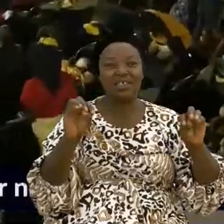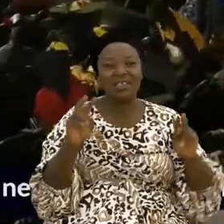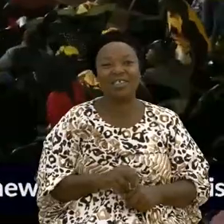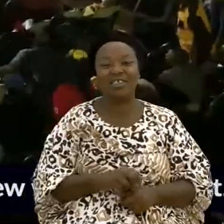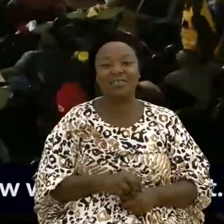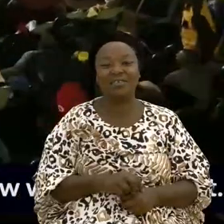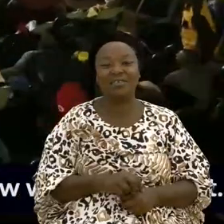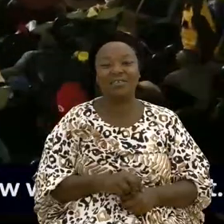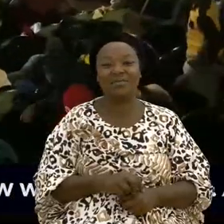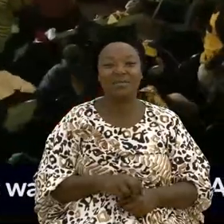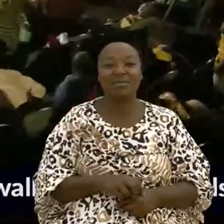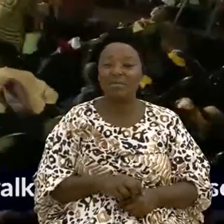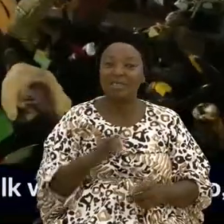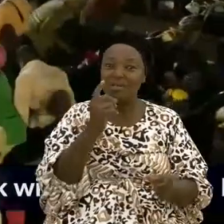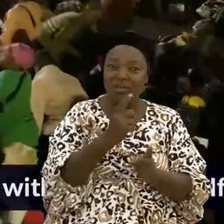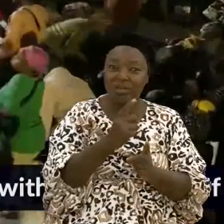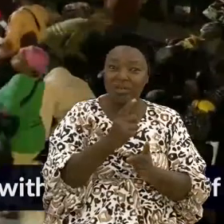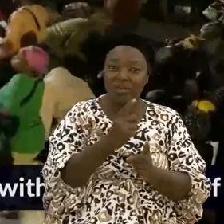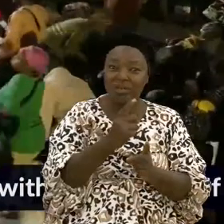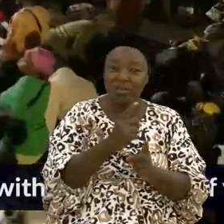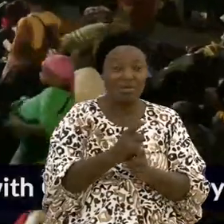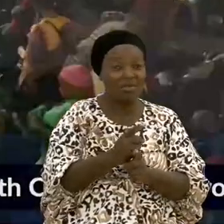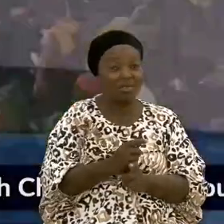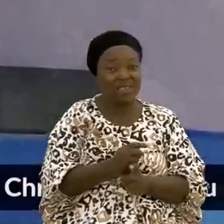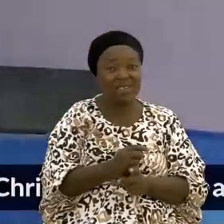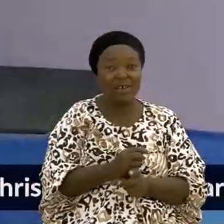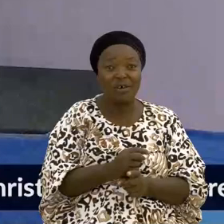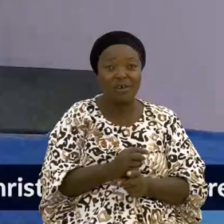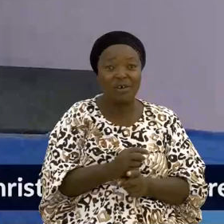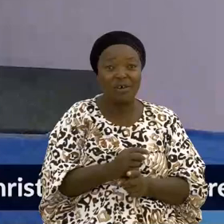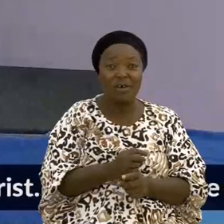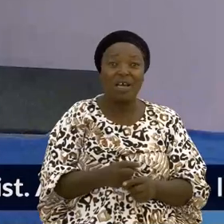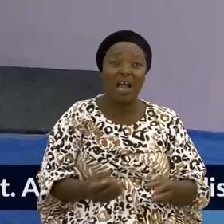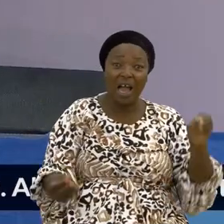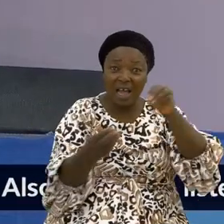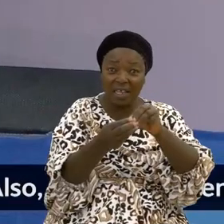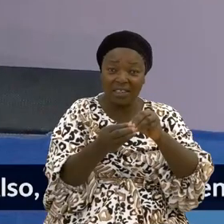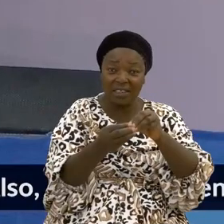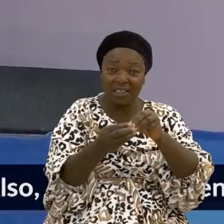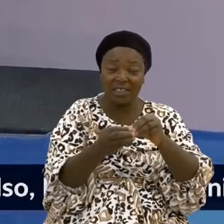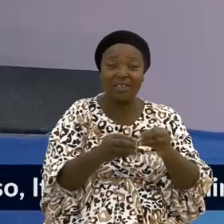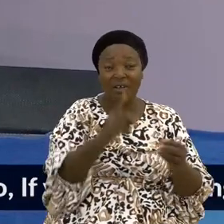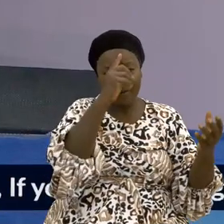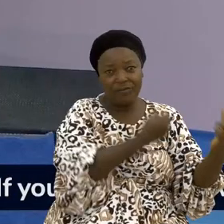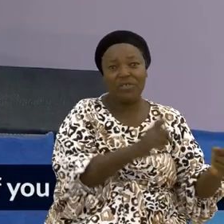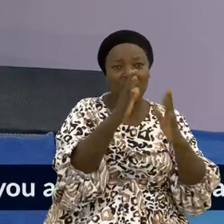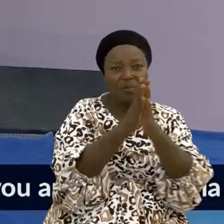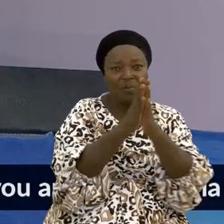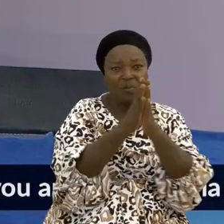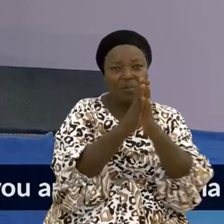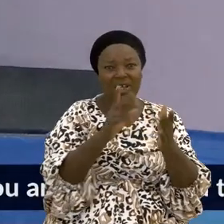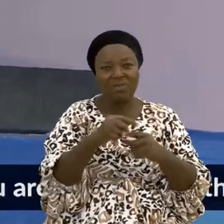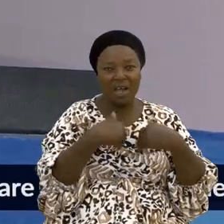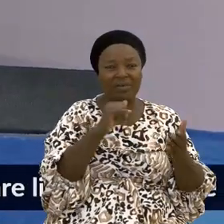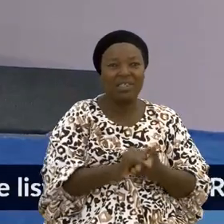Meet this prayer with the faith of Christ. And there will be miracle explosion in our midst tonight.